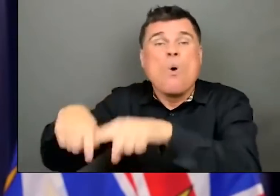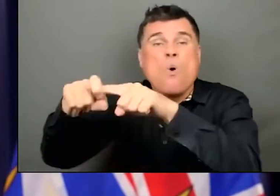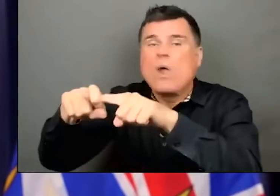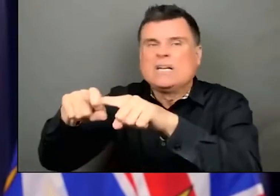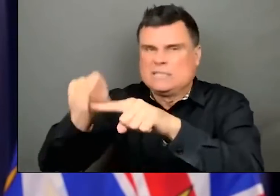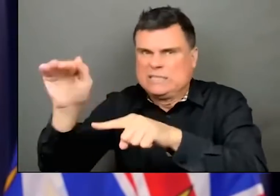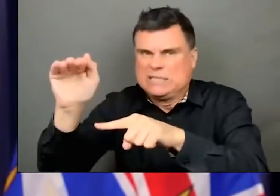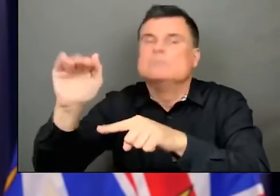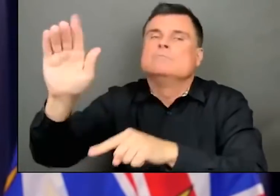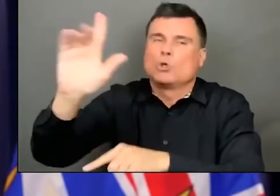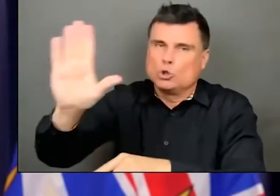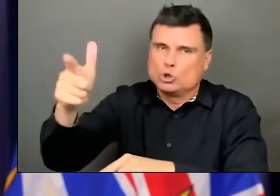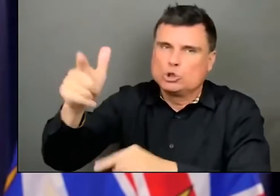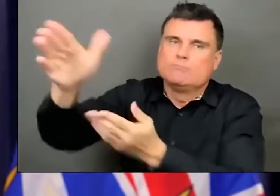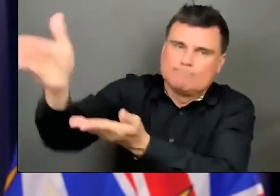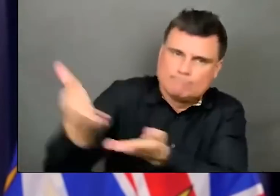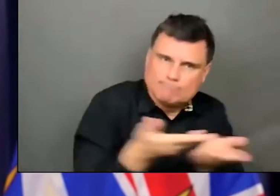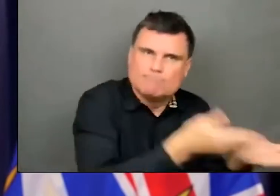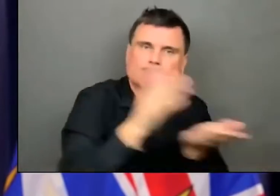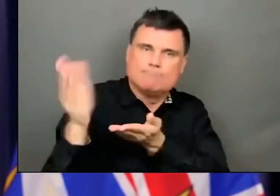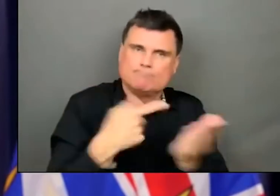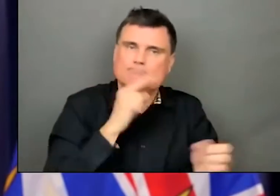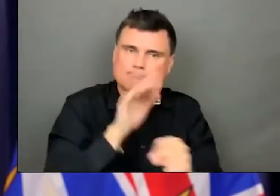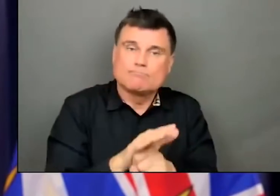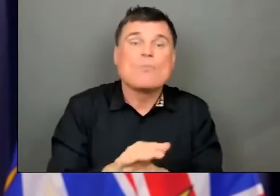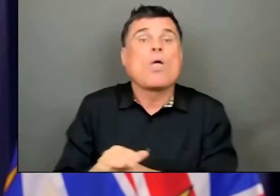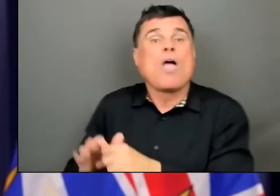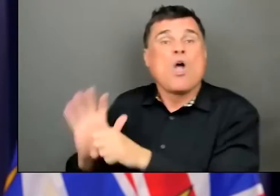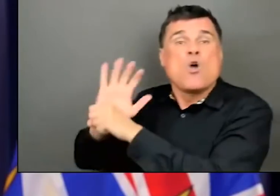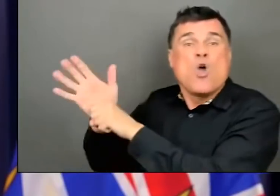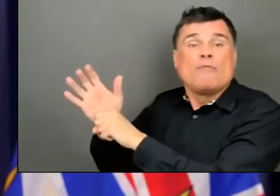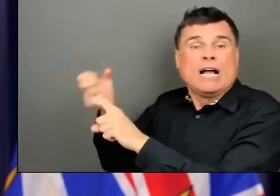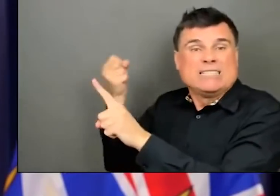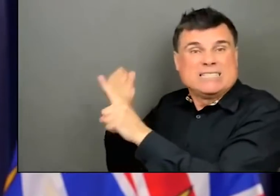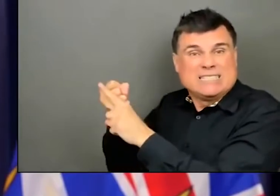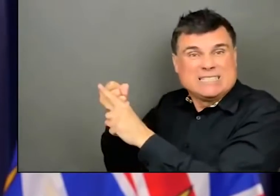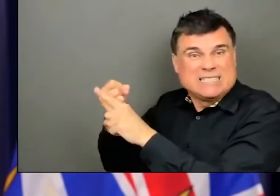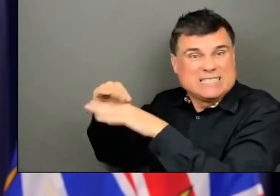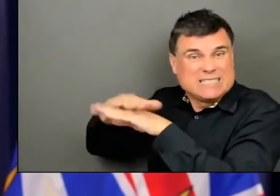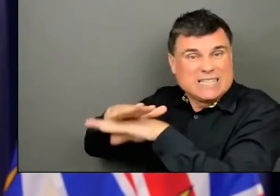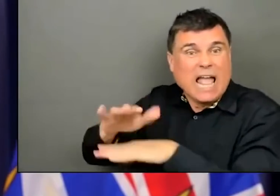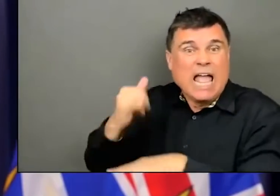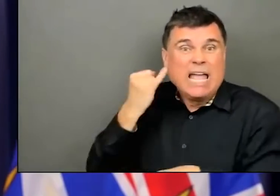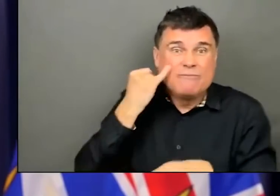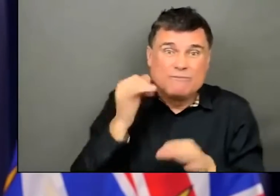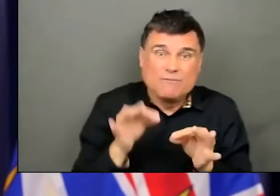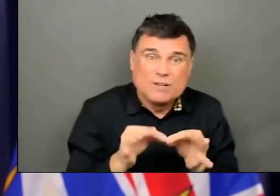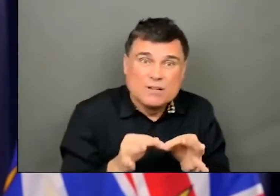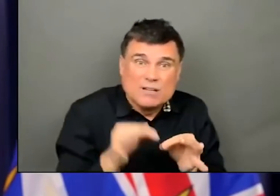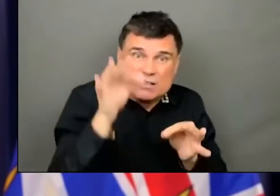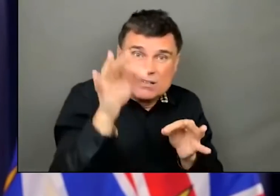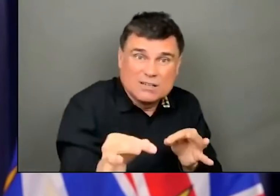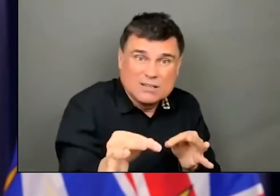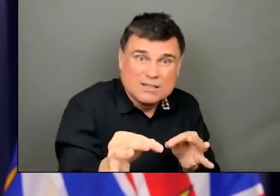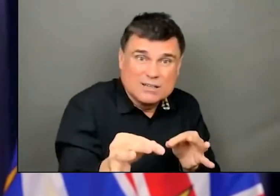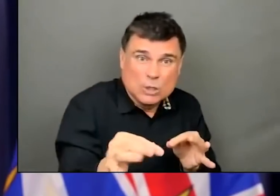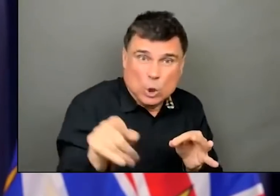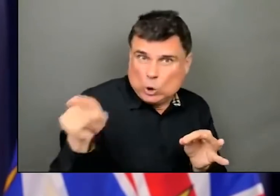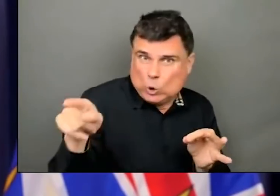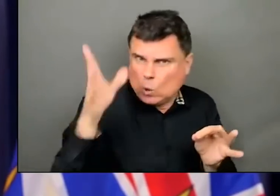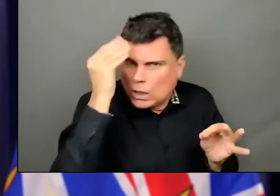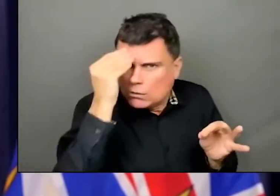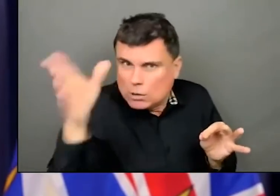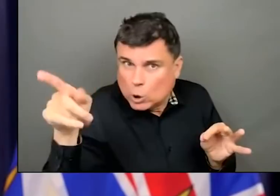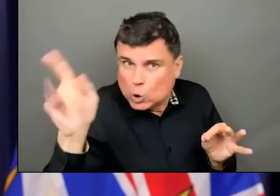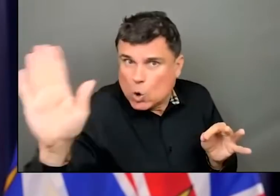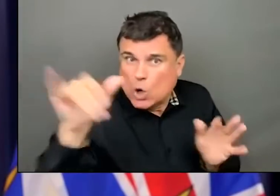from its key touchstone, that every patient whose surgery is postponed will get another call, one that tells them that their surgery is being rescheduled and they will get